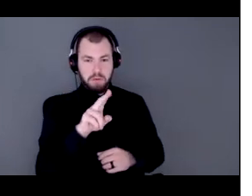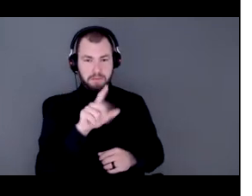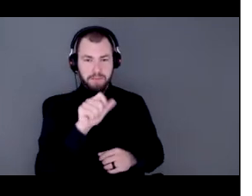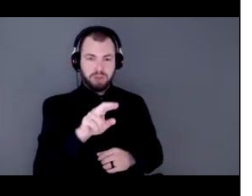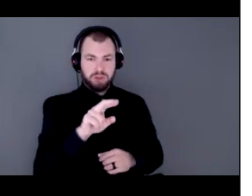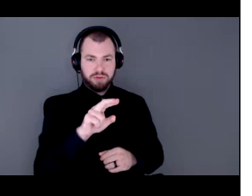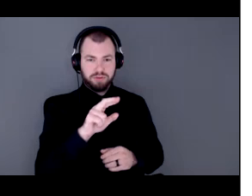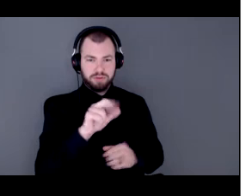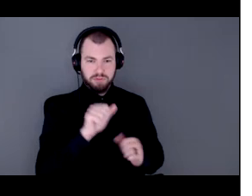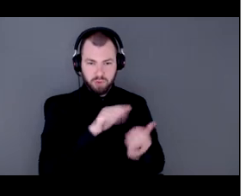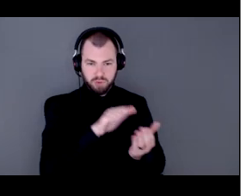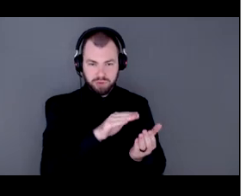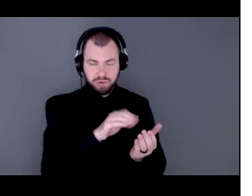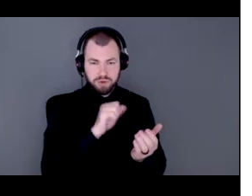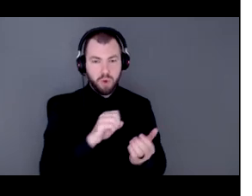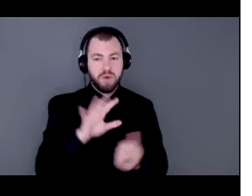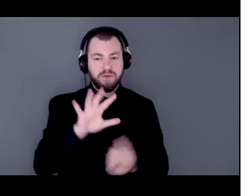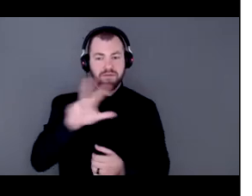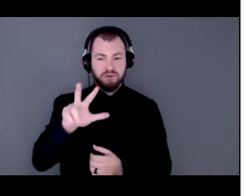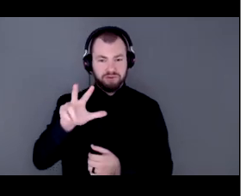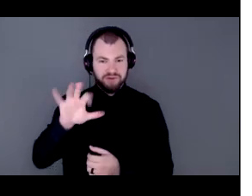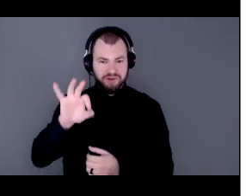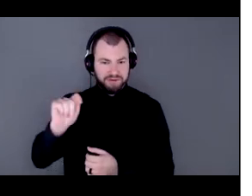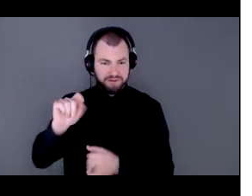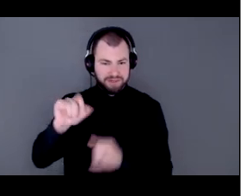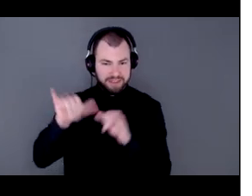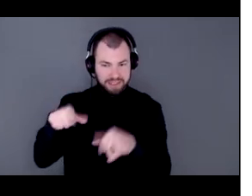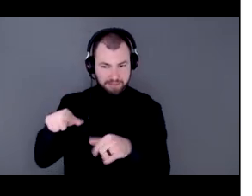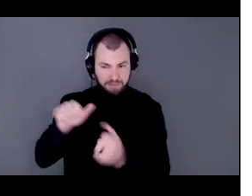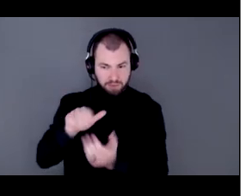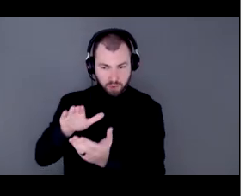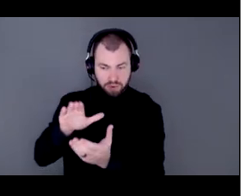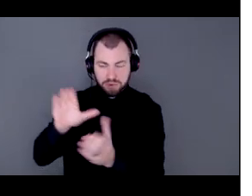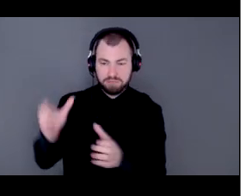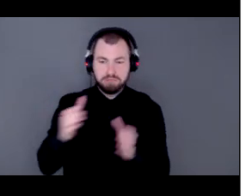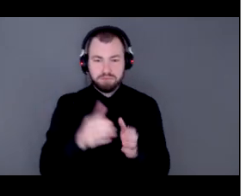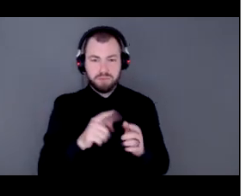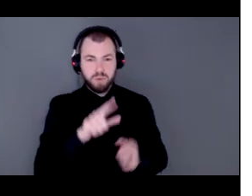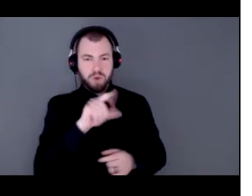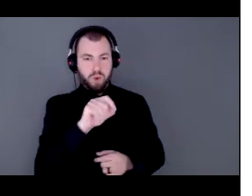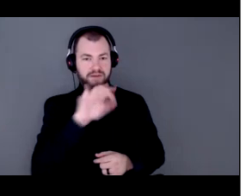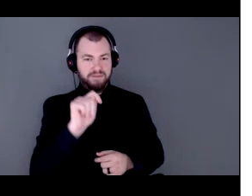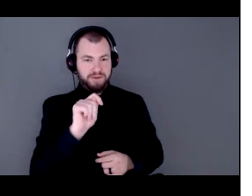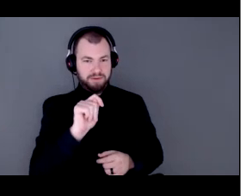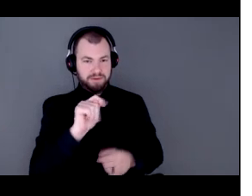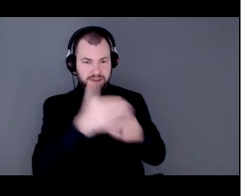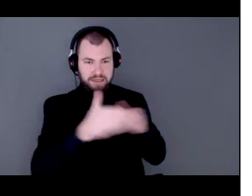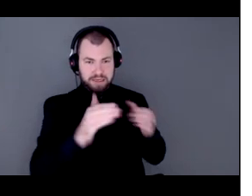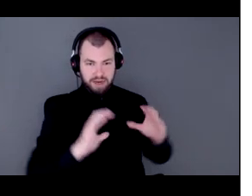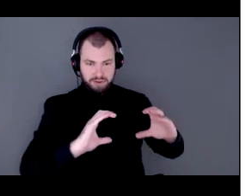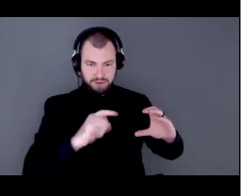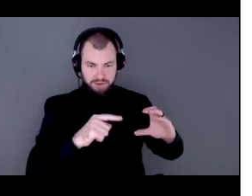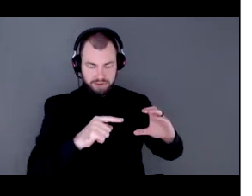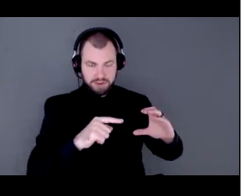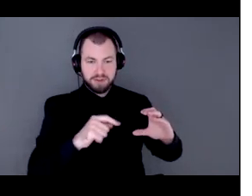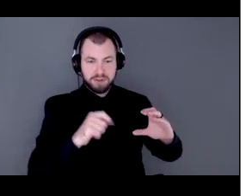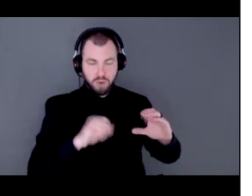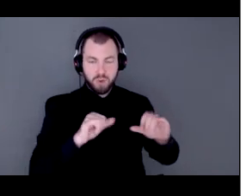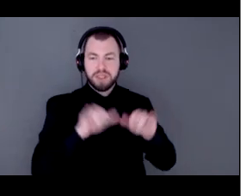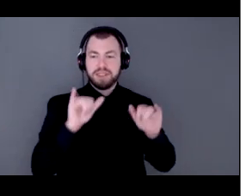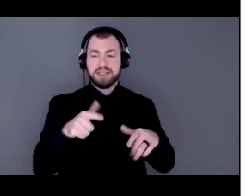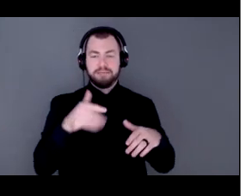did with our 53-foot system, which I'll show you shortly, and we put it into 20-foot containers. And this system goes into these communities, and I'll show